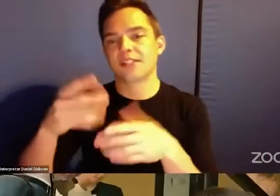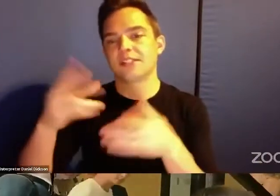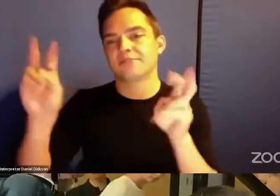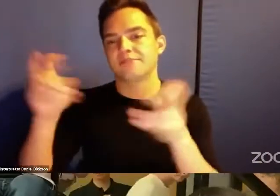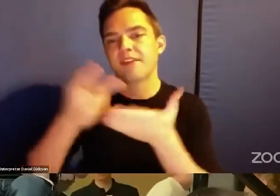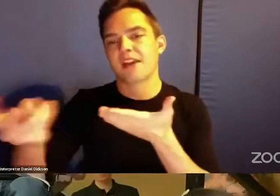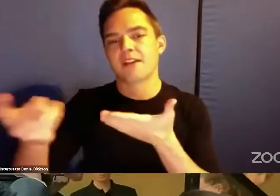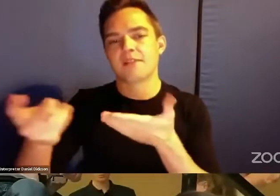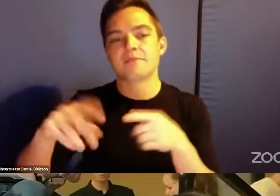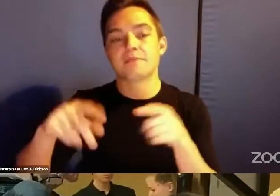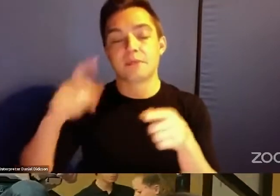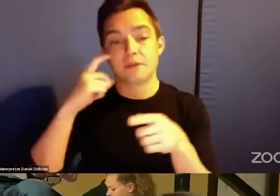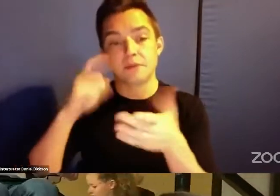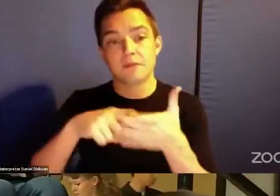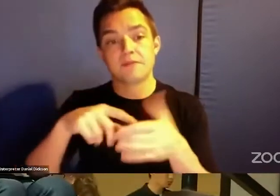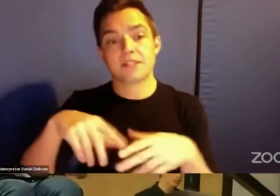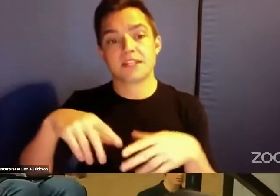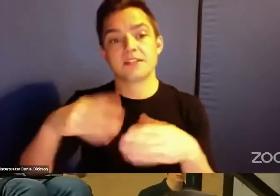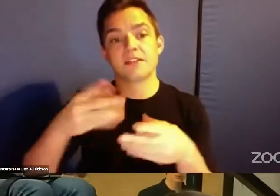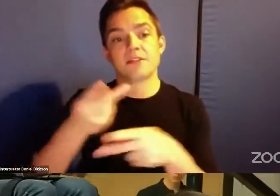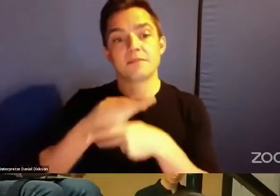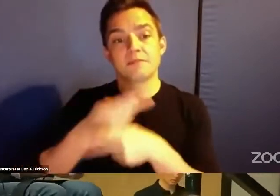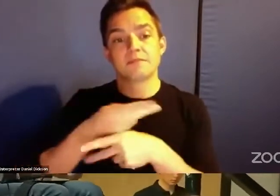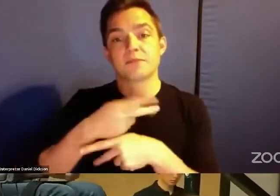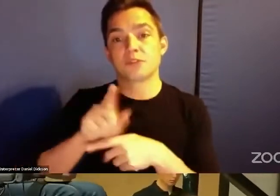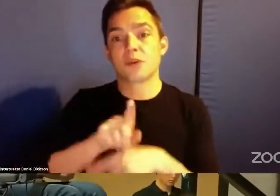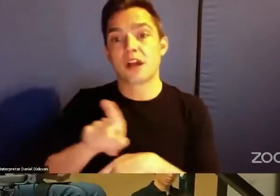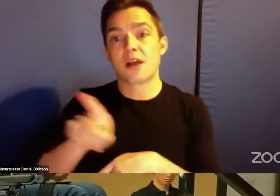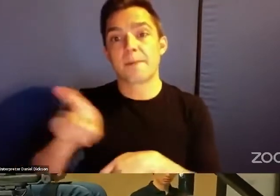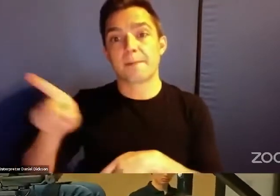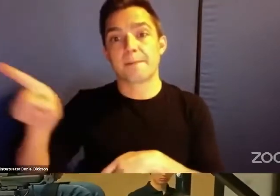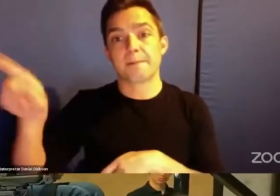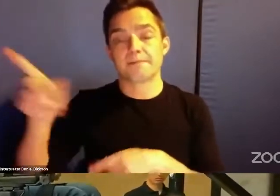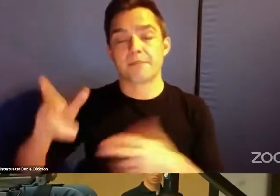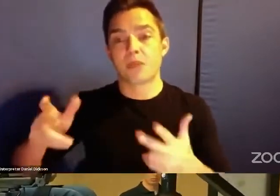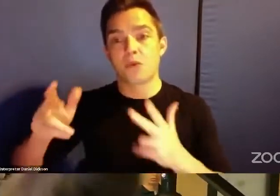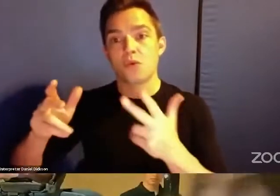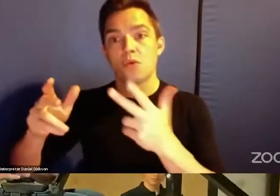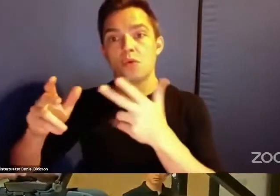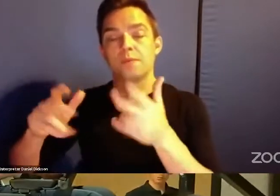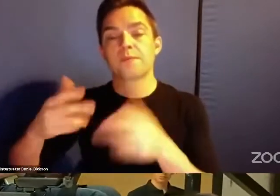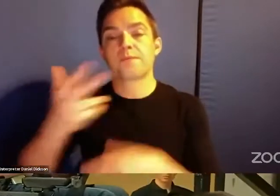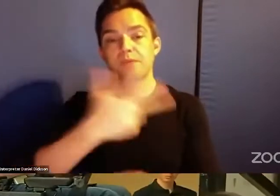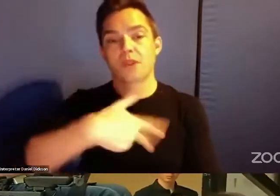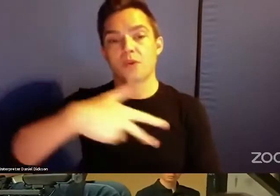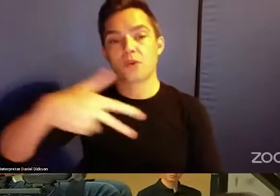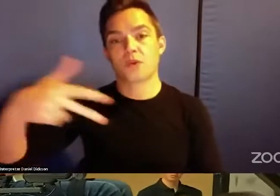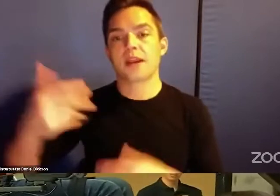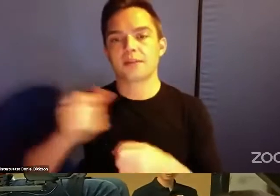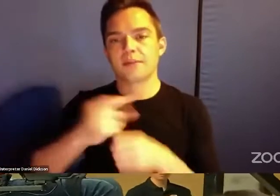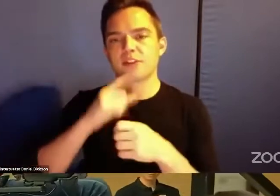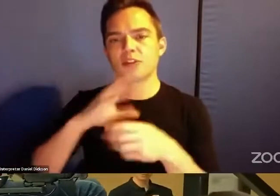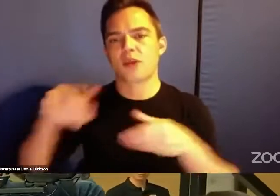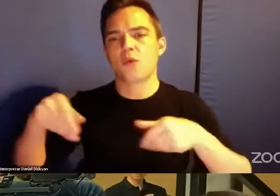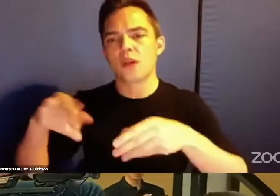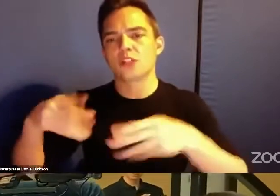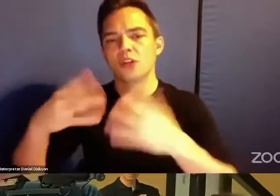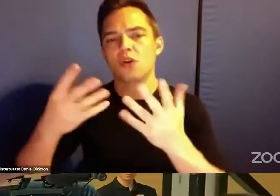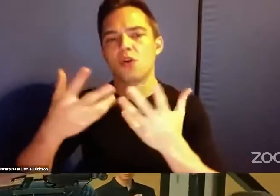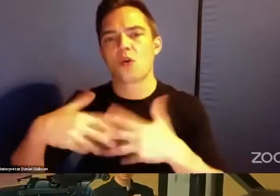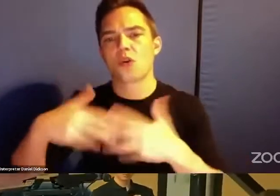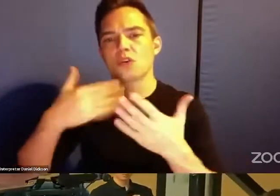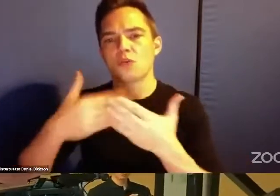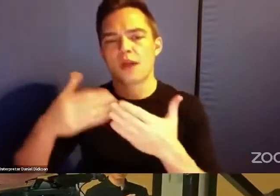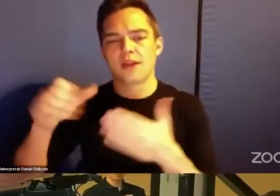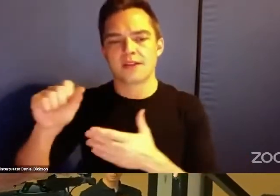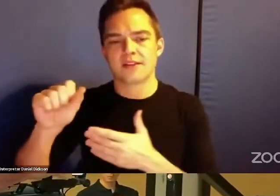stairs. You have to train that, you have to be confident that the wheelchair works well. But Skevo is a very experienced team and the